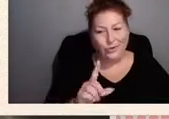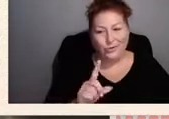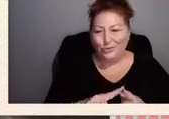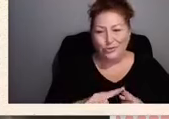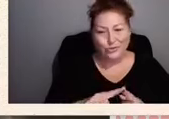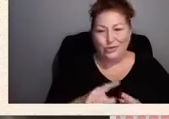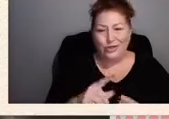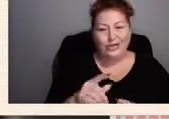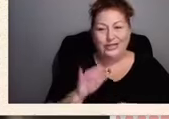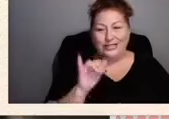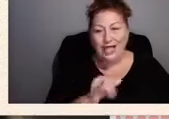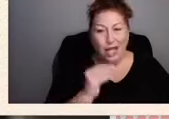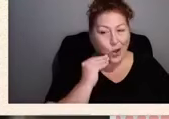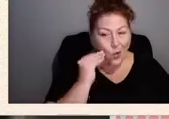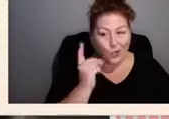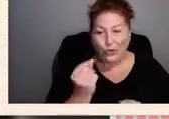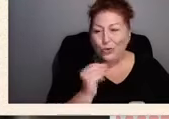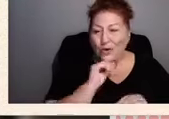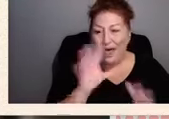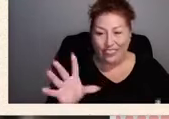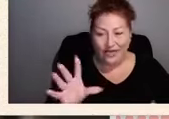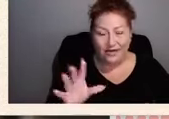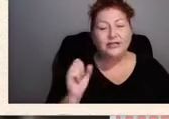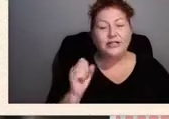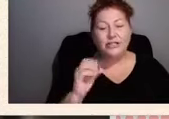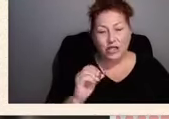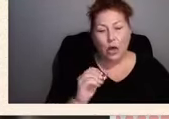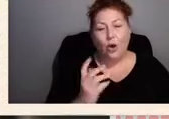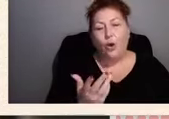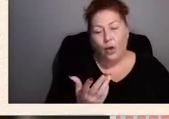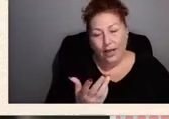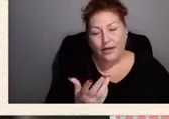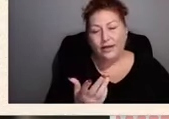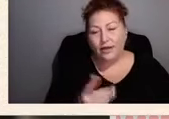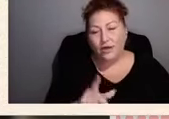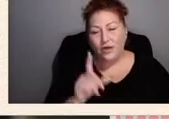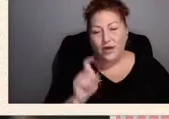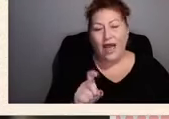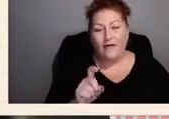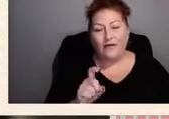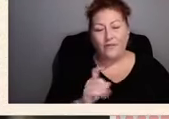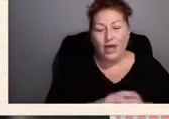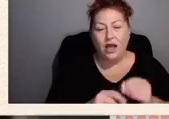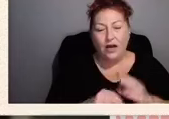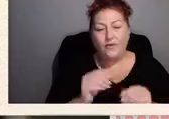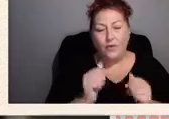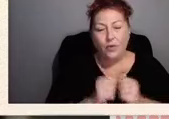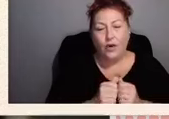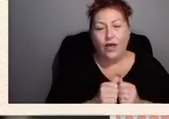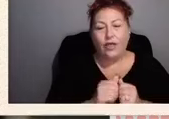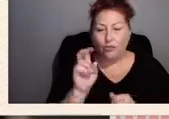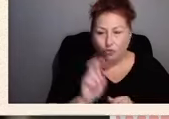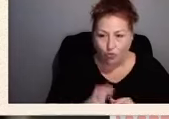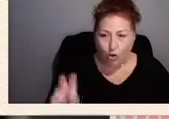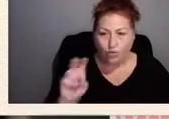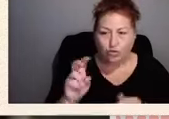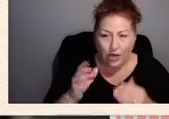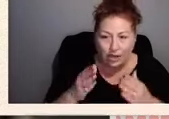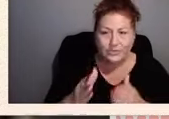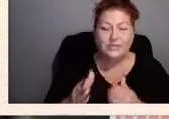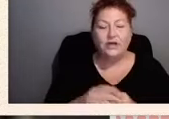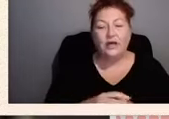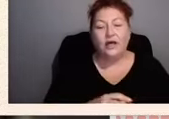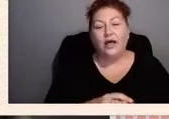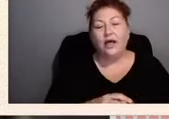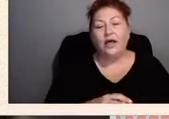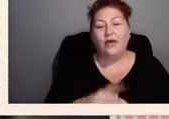doing nothing. So you have to be comfortable with road trips. You have to be